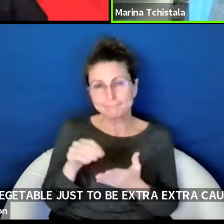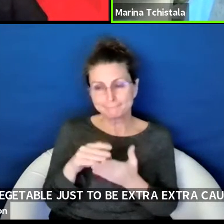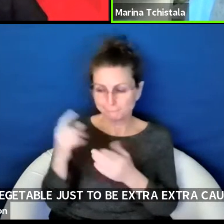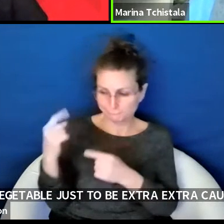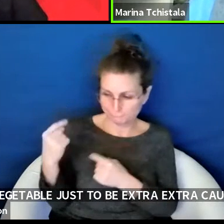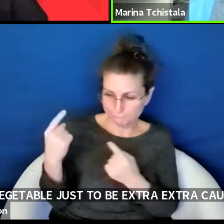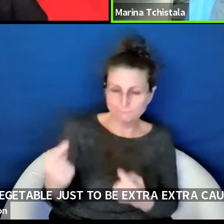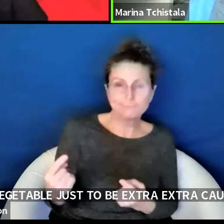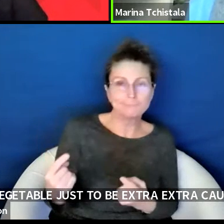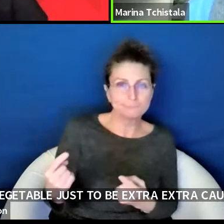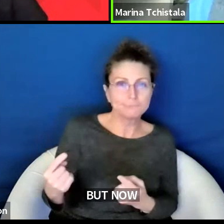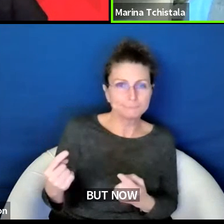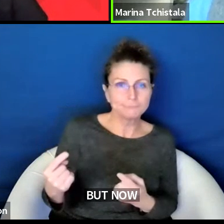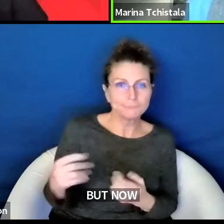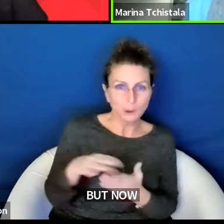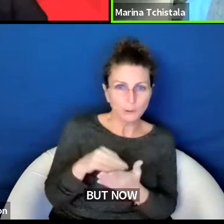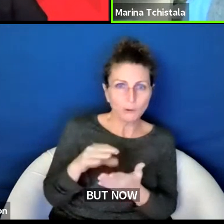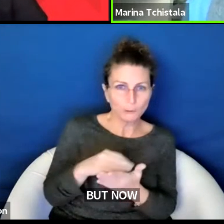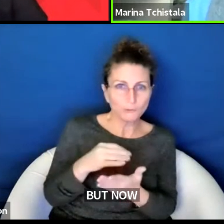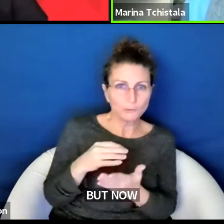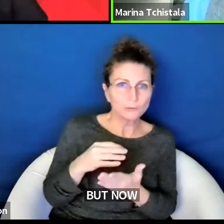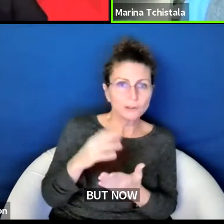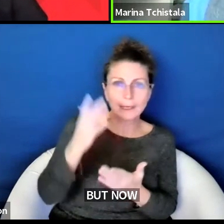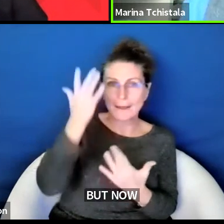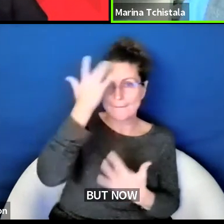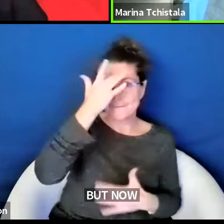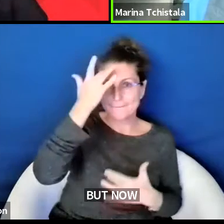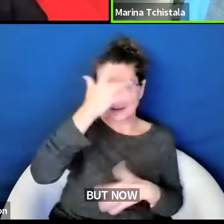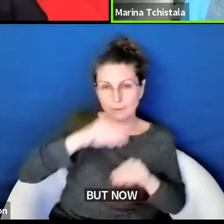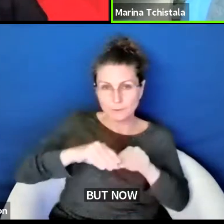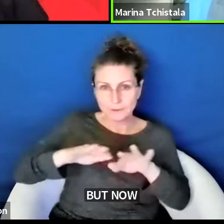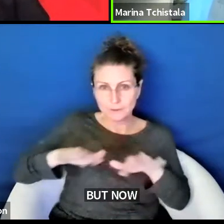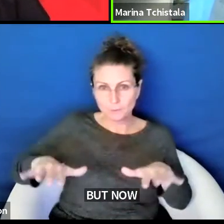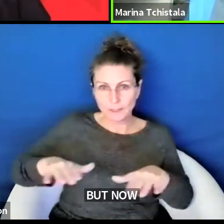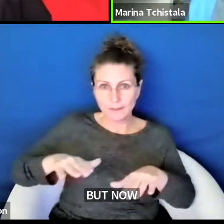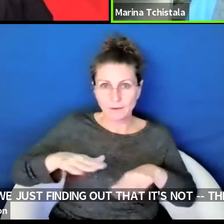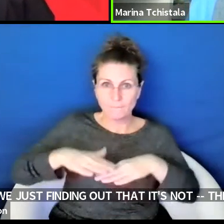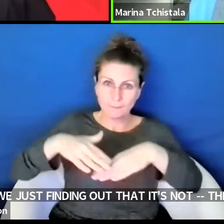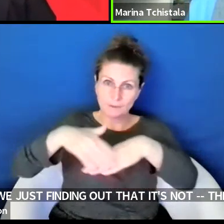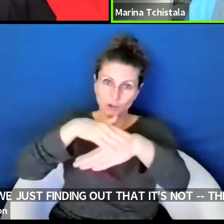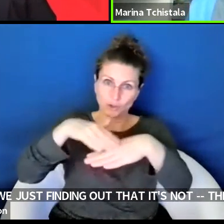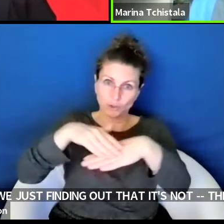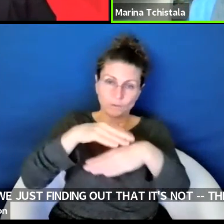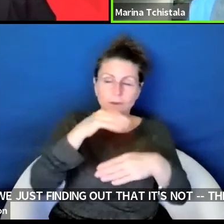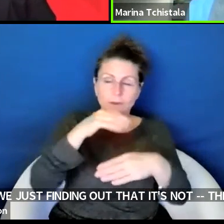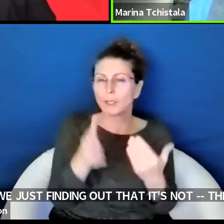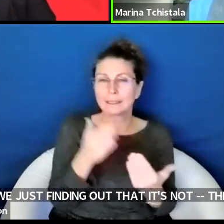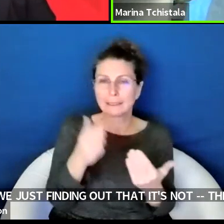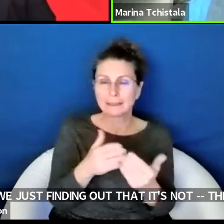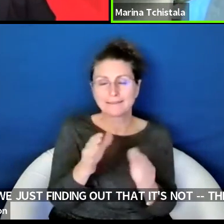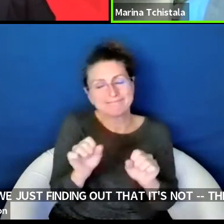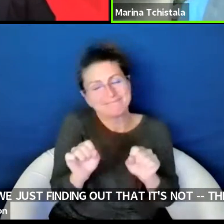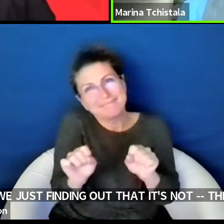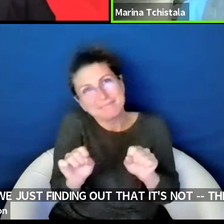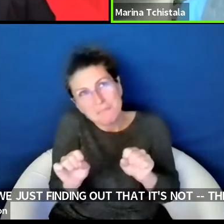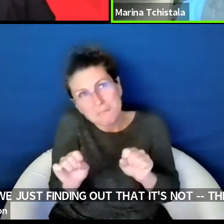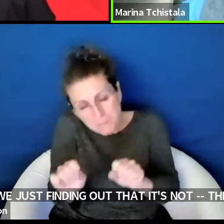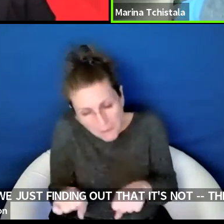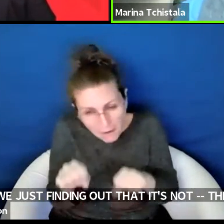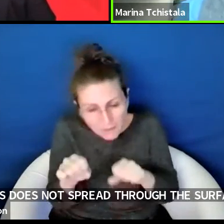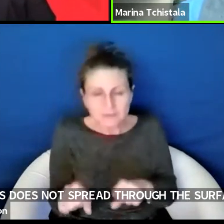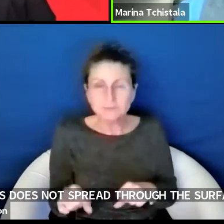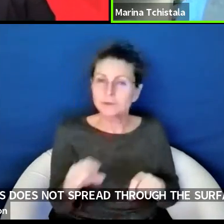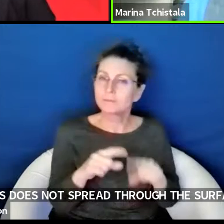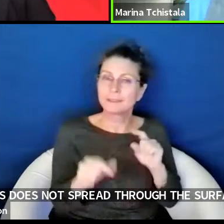not, the virus does not spread through the surfaces this easily. It may, but it may not, it does not spread